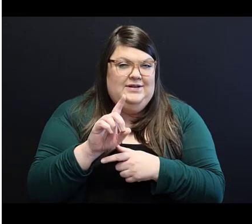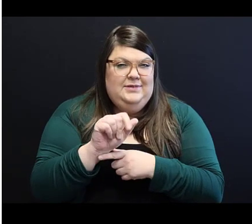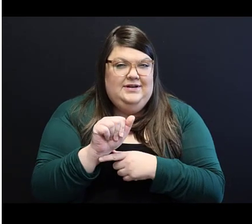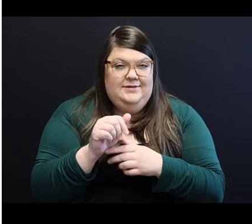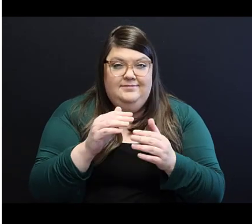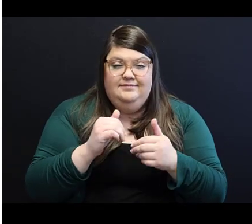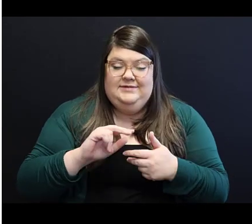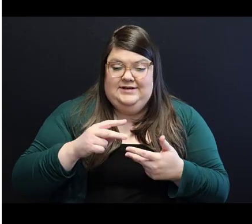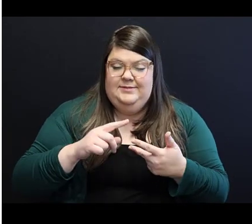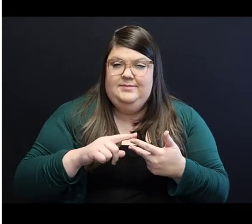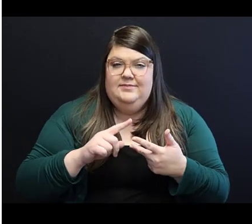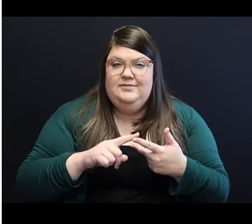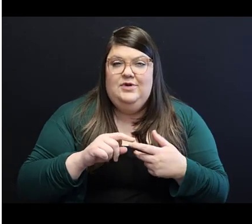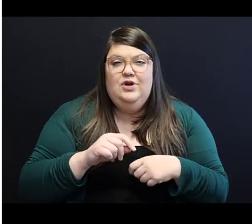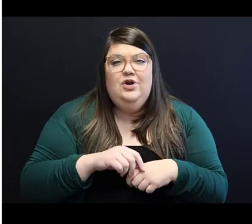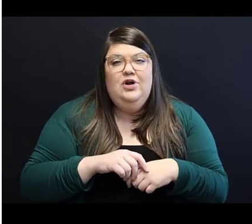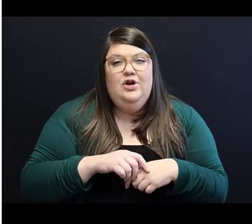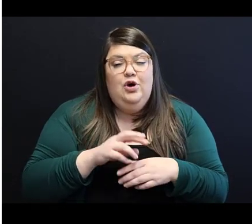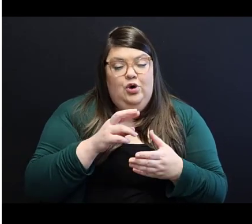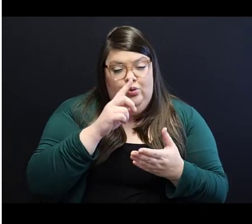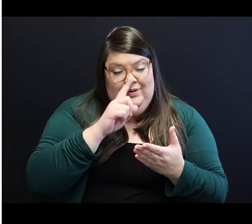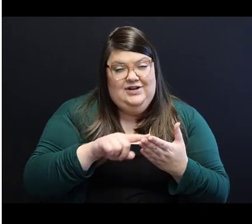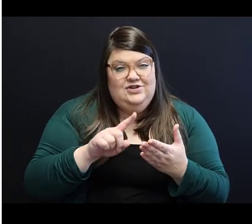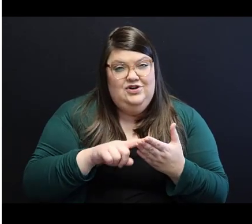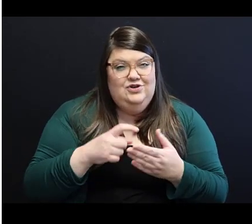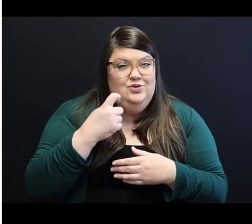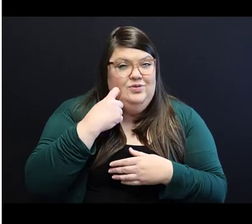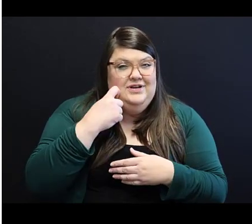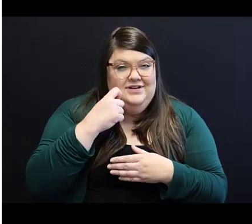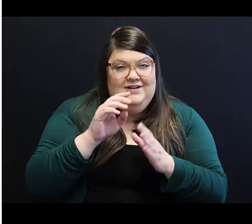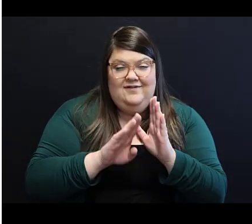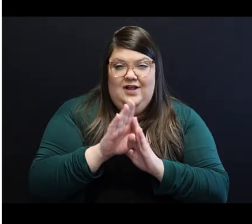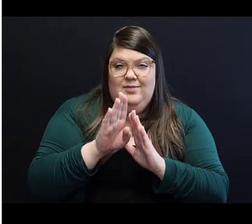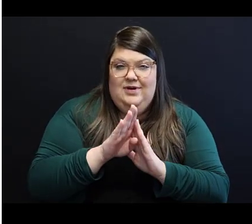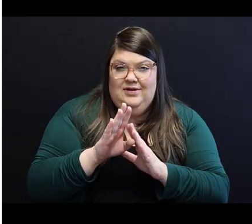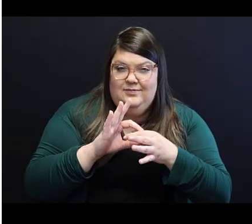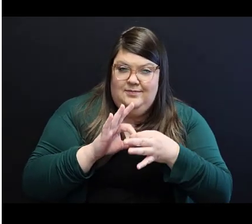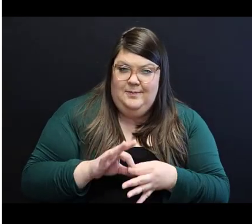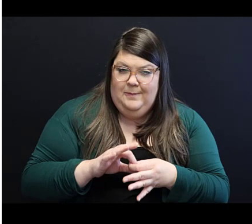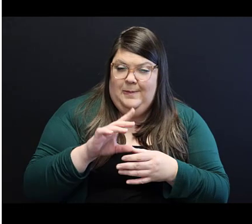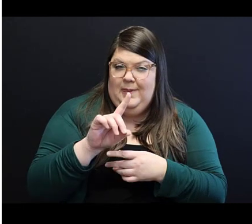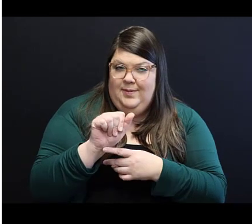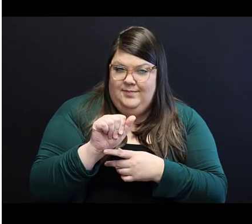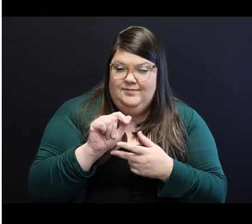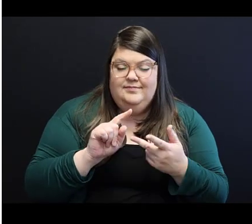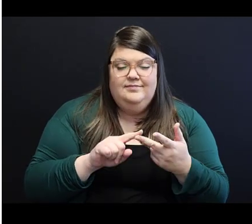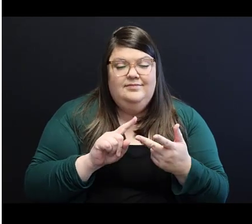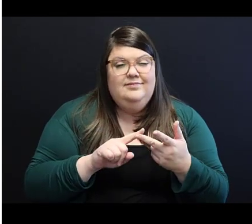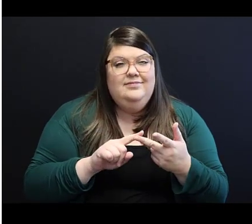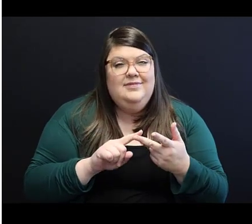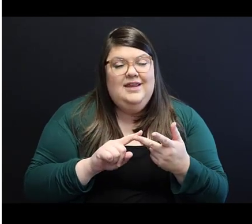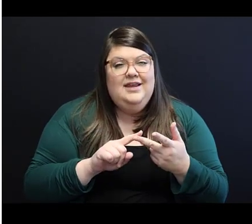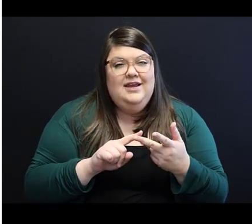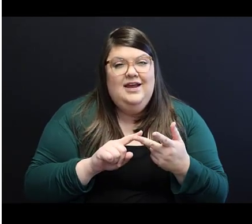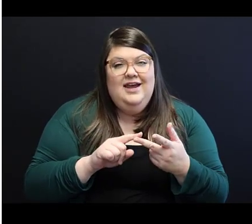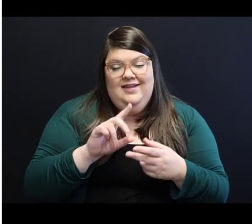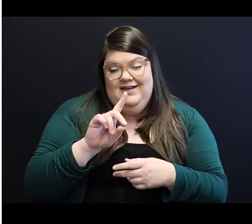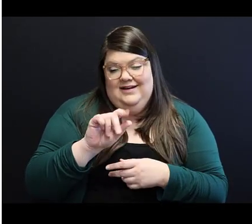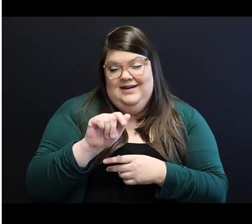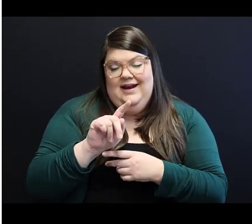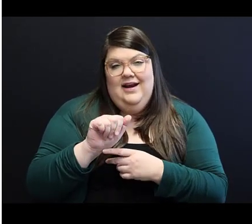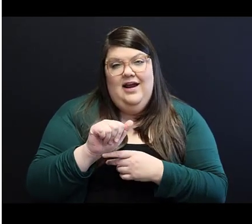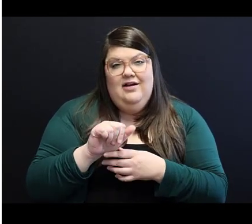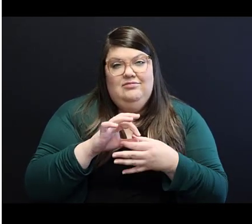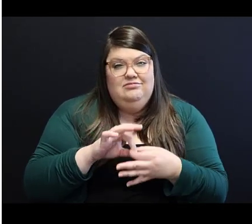2. Research and recent developments bearing on disabilities. And 3. The data regarding individuals